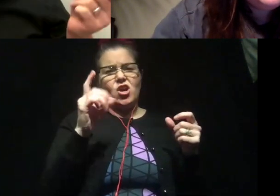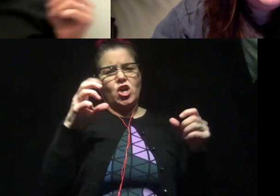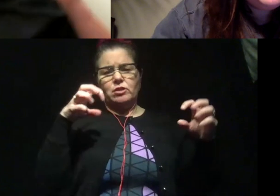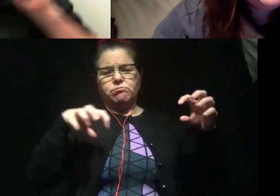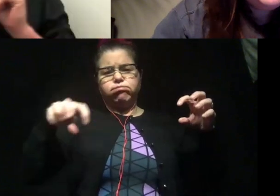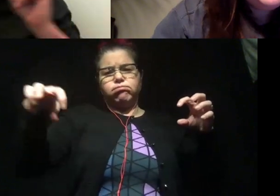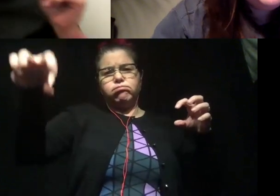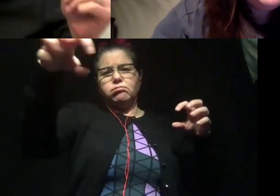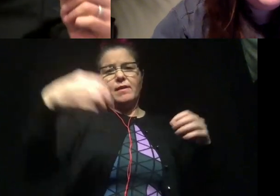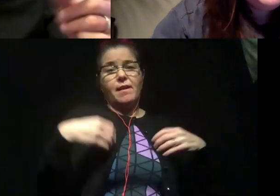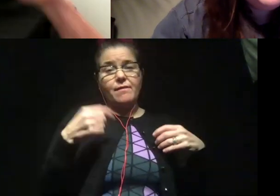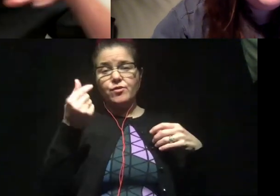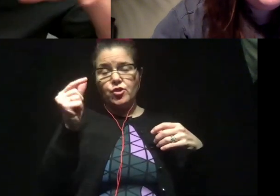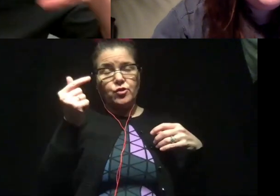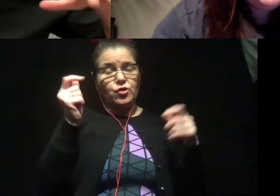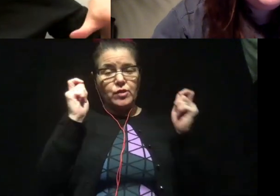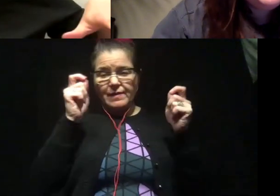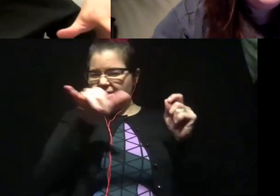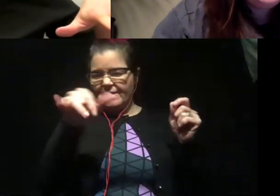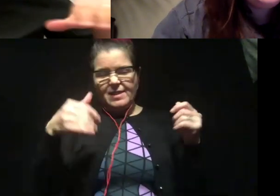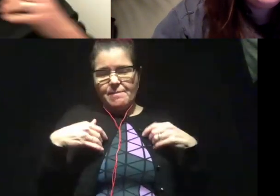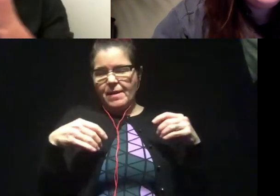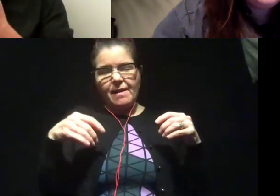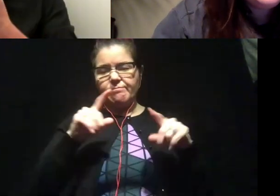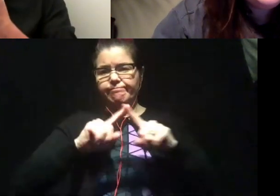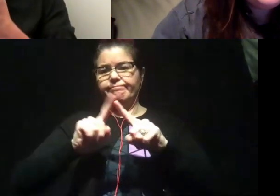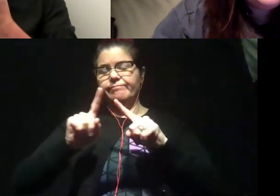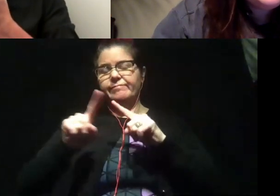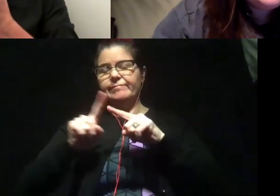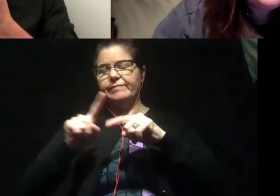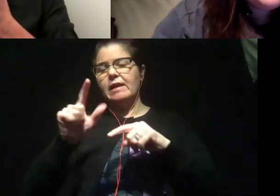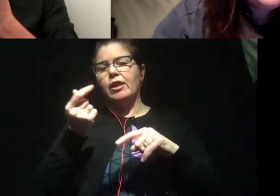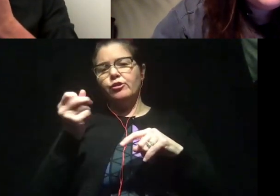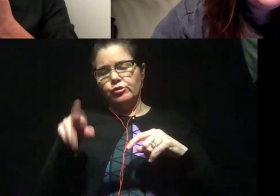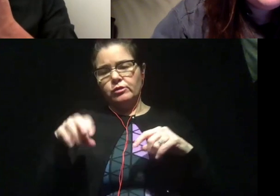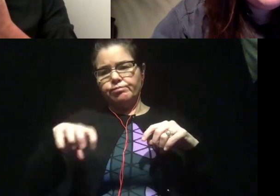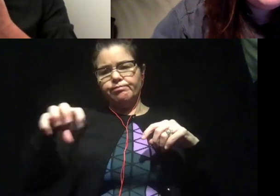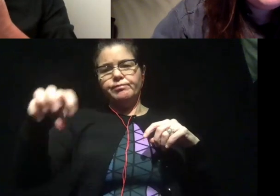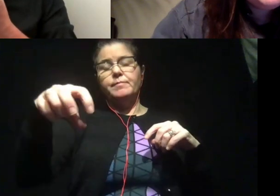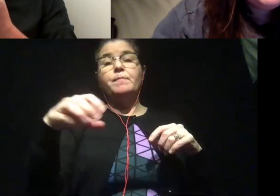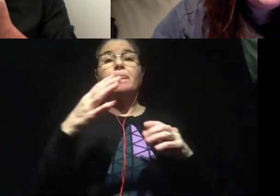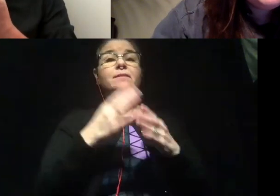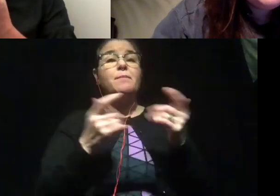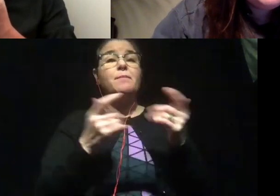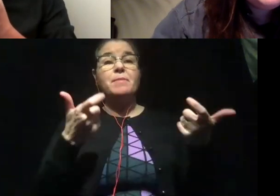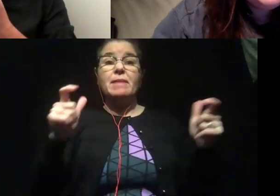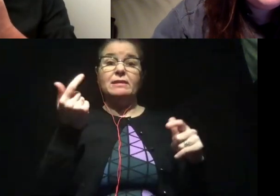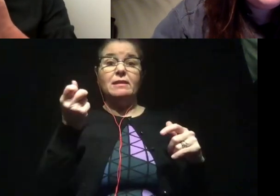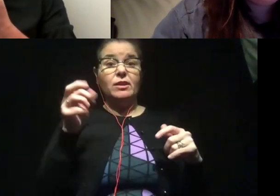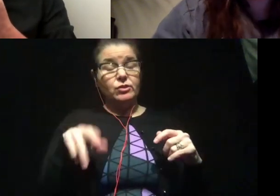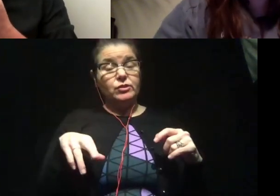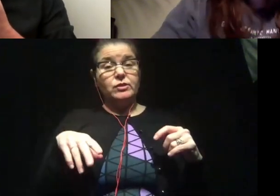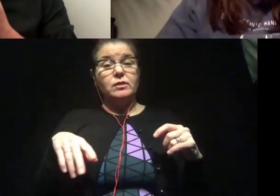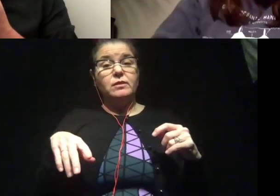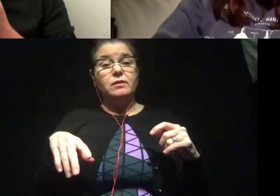that feed from it. Greenland also has hundreds of these glaciers that feed out from the ice sheet. And some of the biggest glaciers